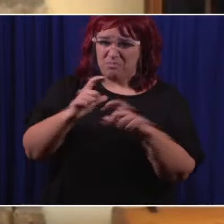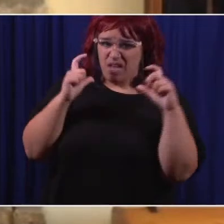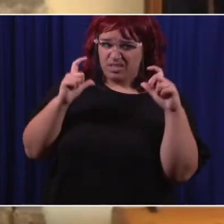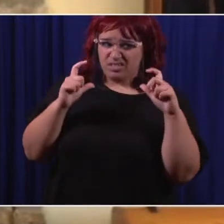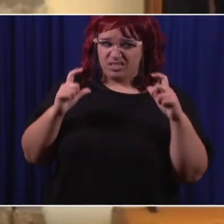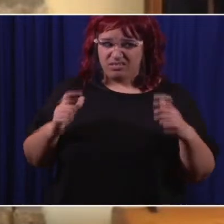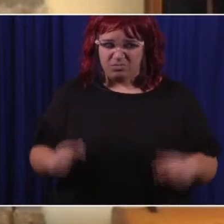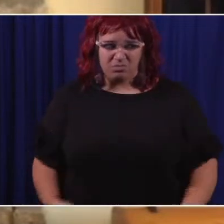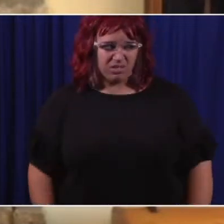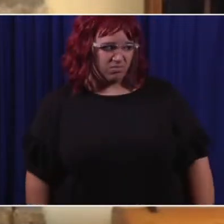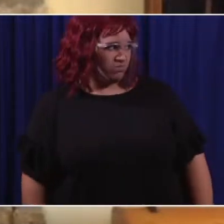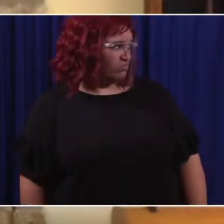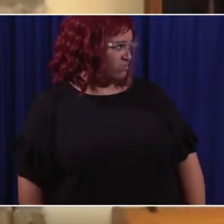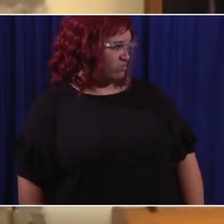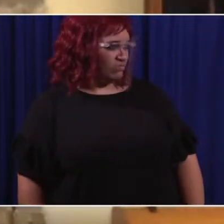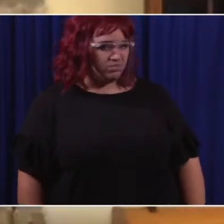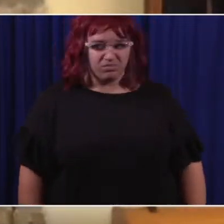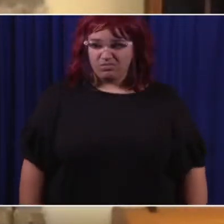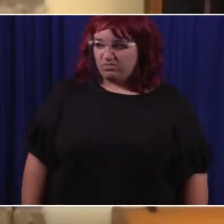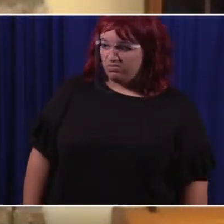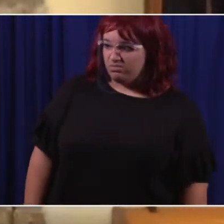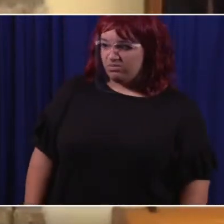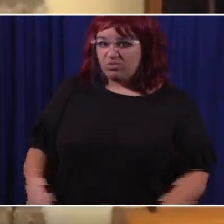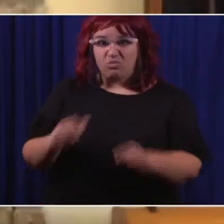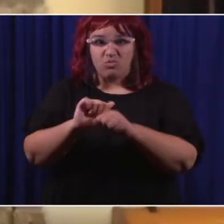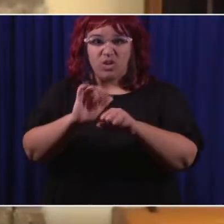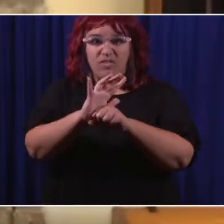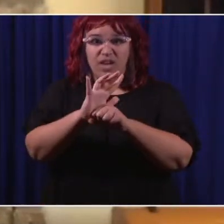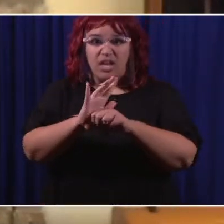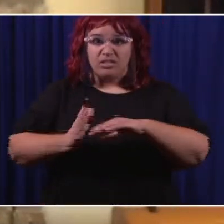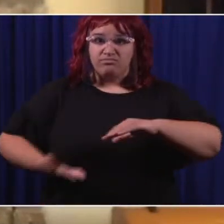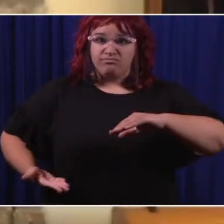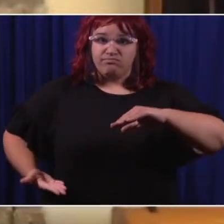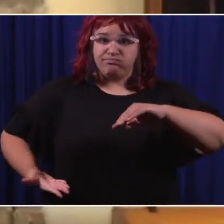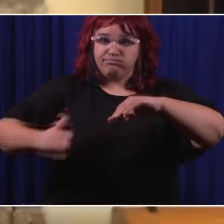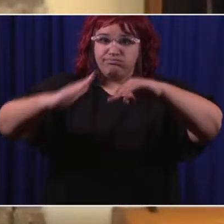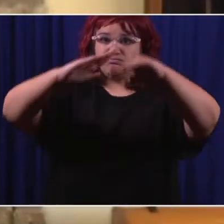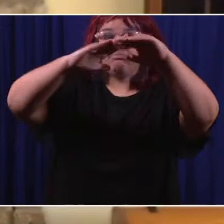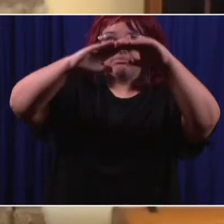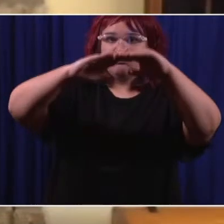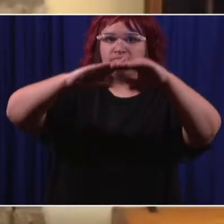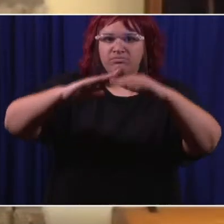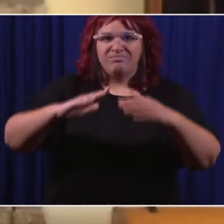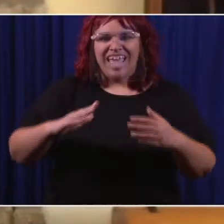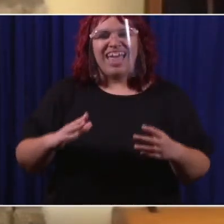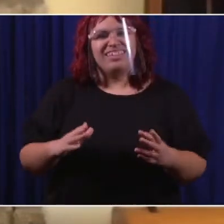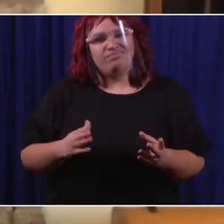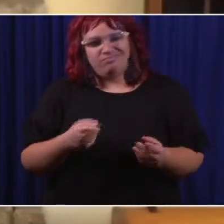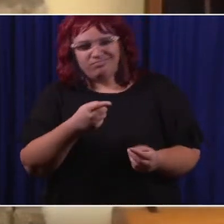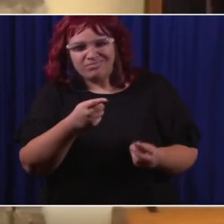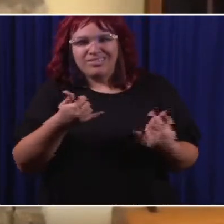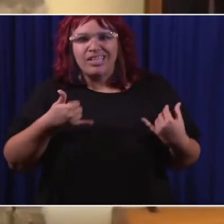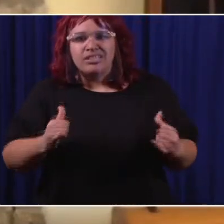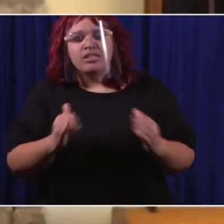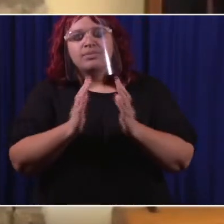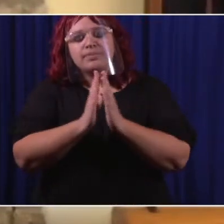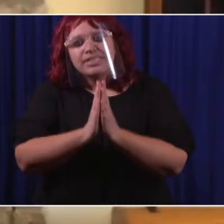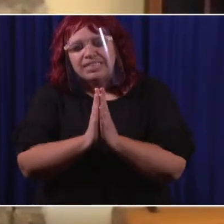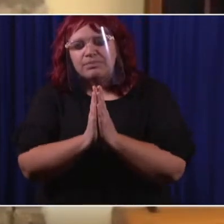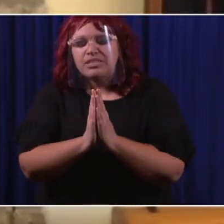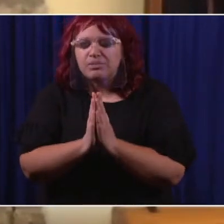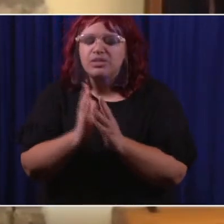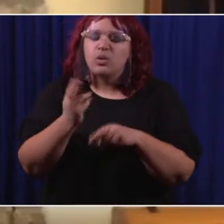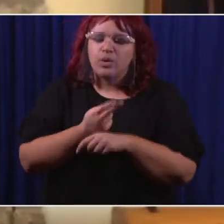see cases rise again, and you have to make the same plea. Why not hold Ohioans accountable for a mandate they're supposed to be following if